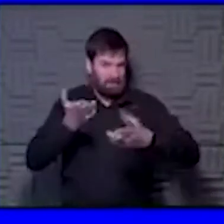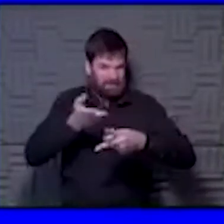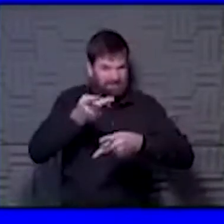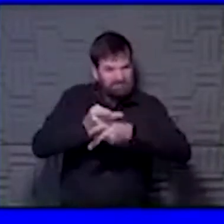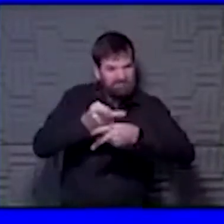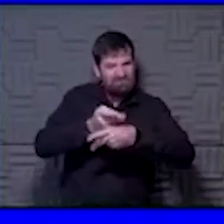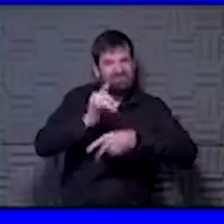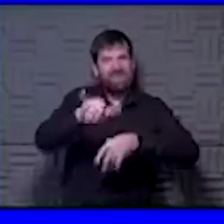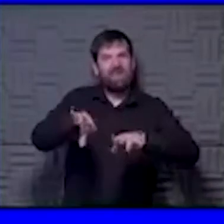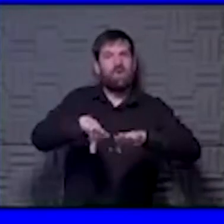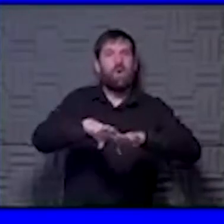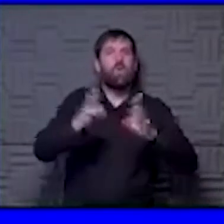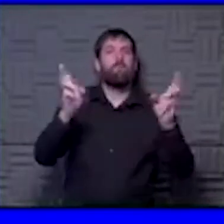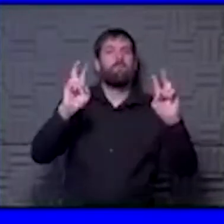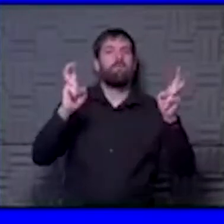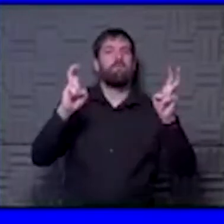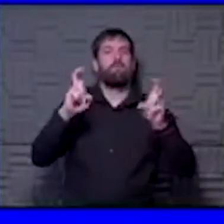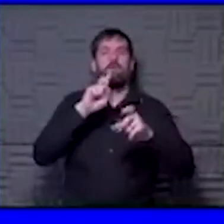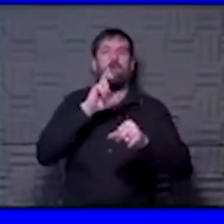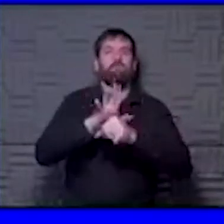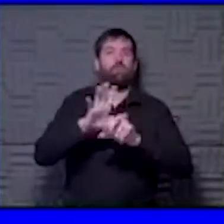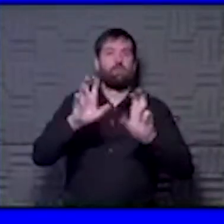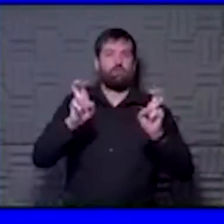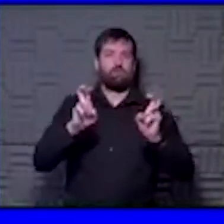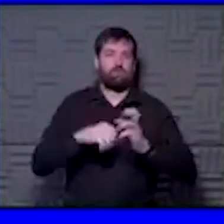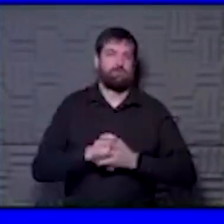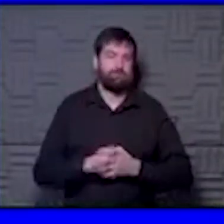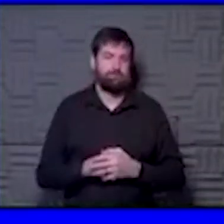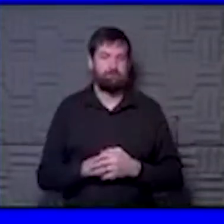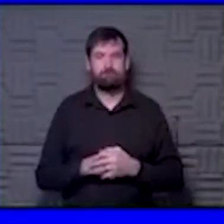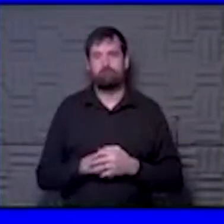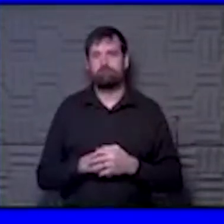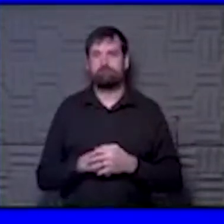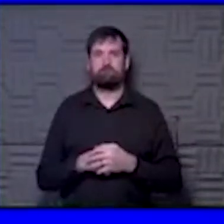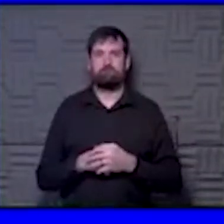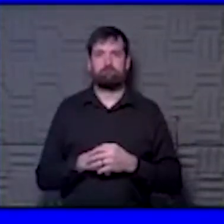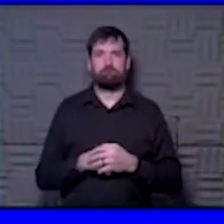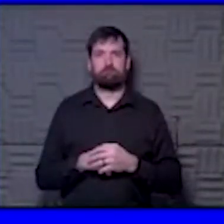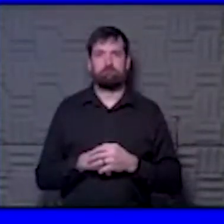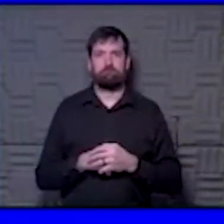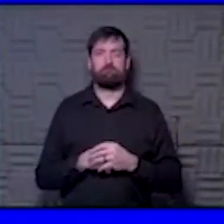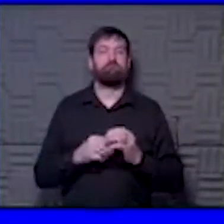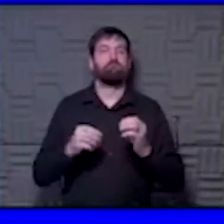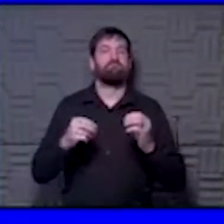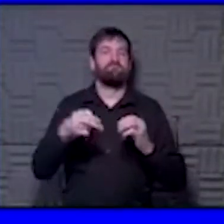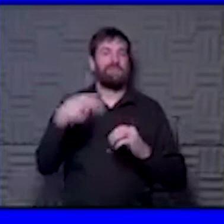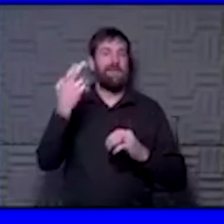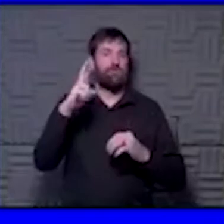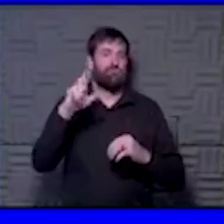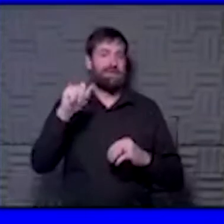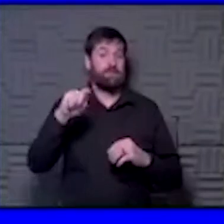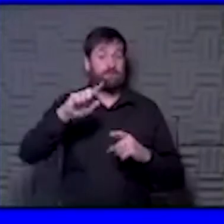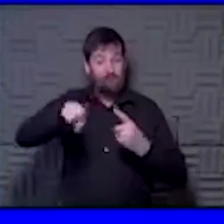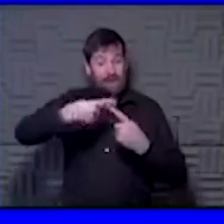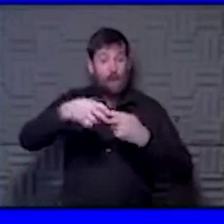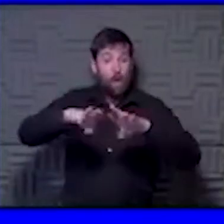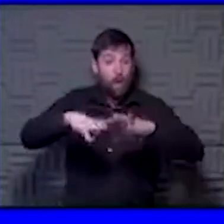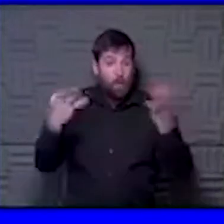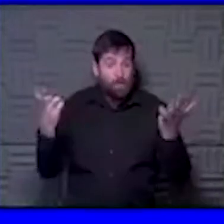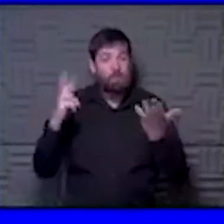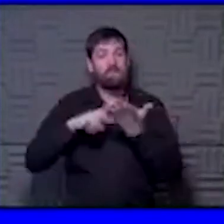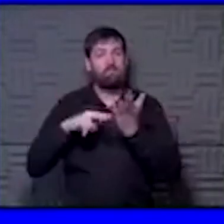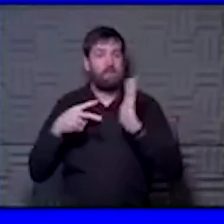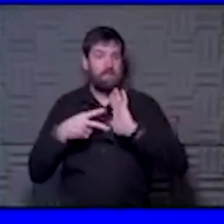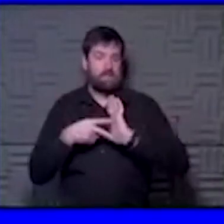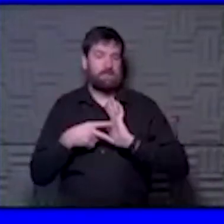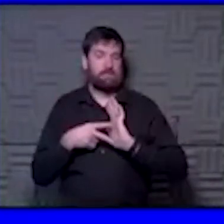open conformation more at a higher rate, which means when it's open, that means it is able